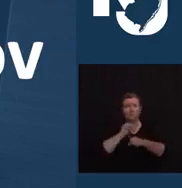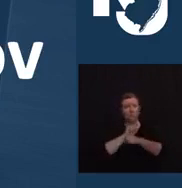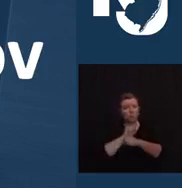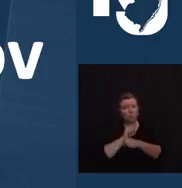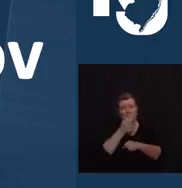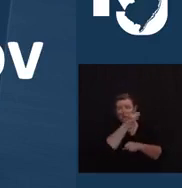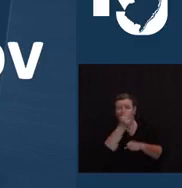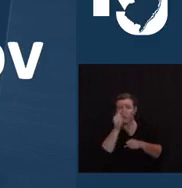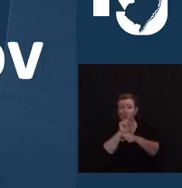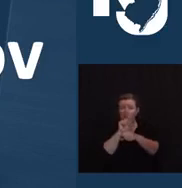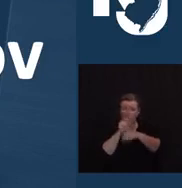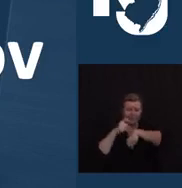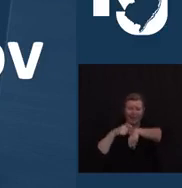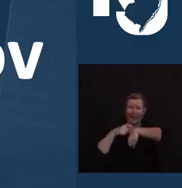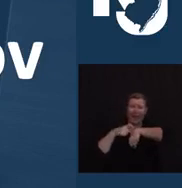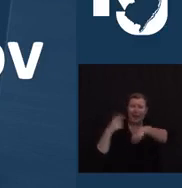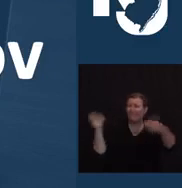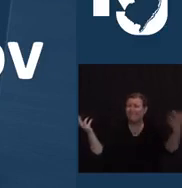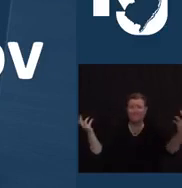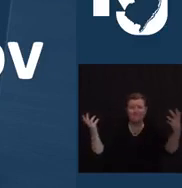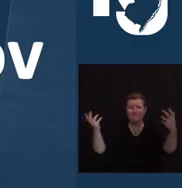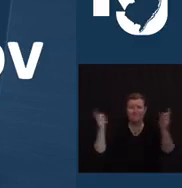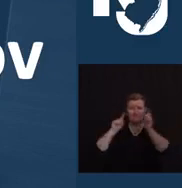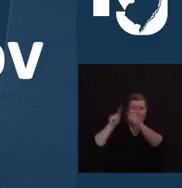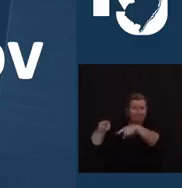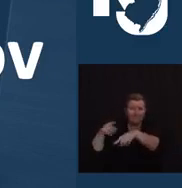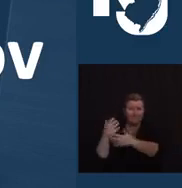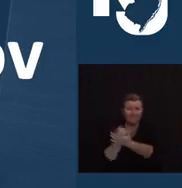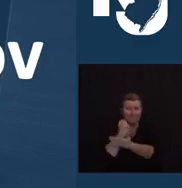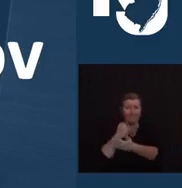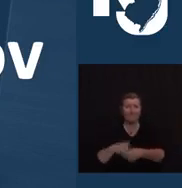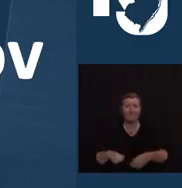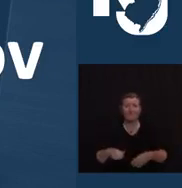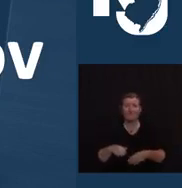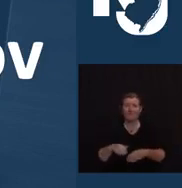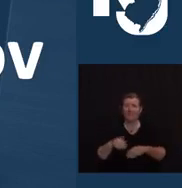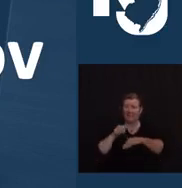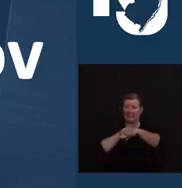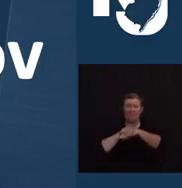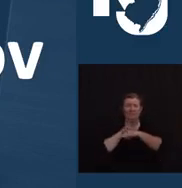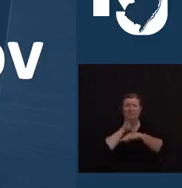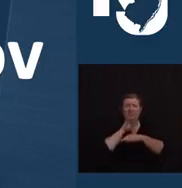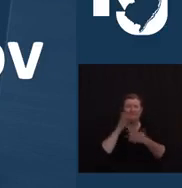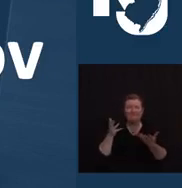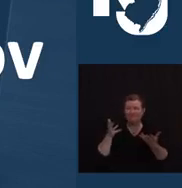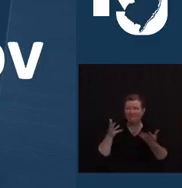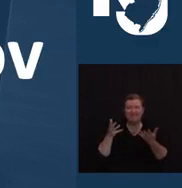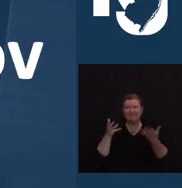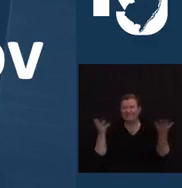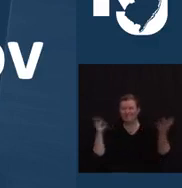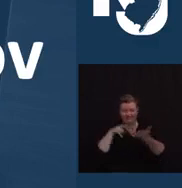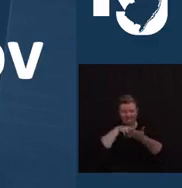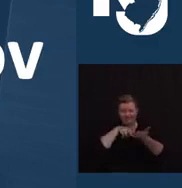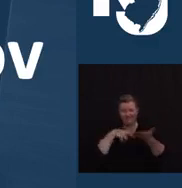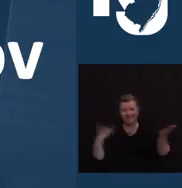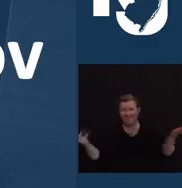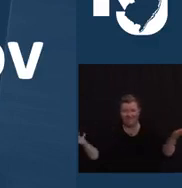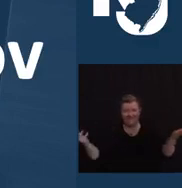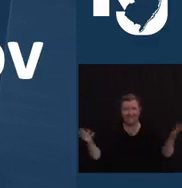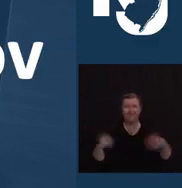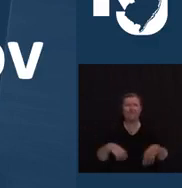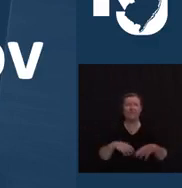look at the history of vaccinations in the African American community in our country and have got rightful